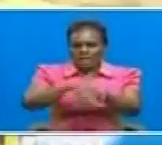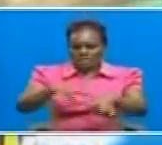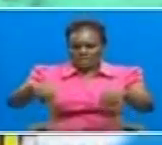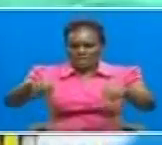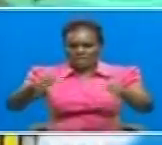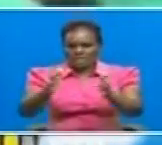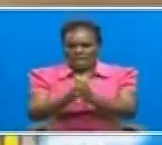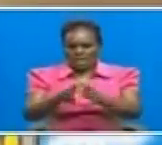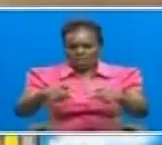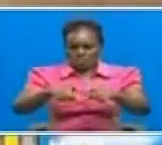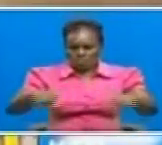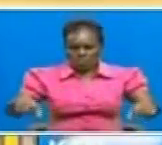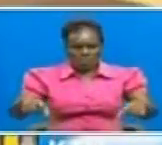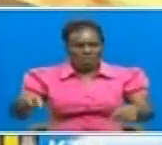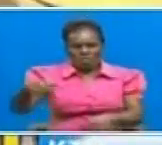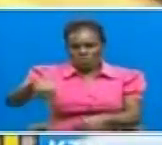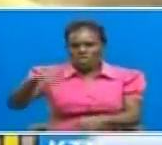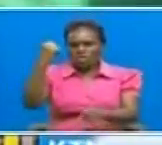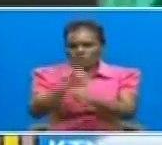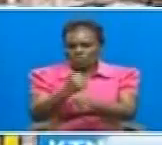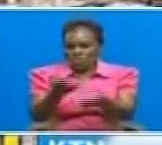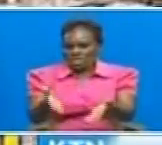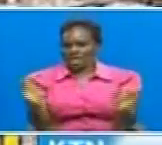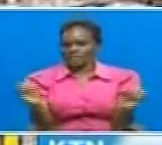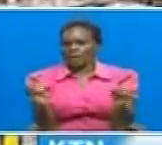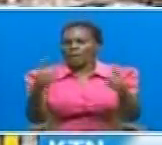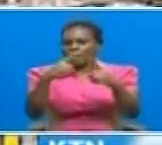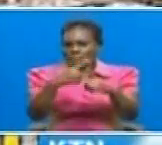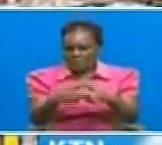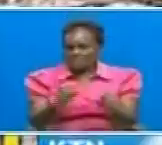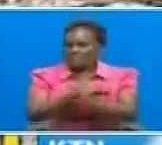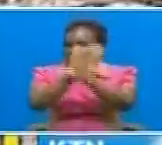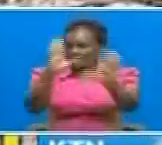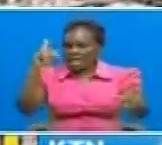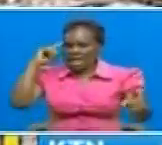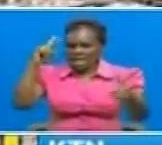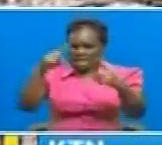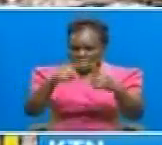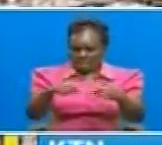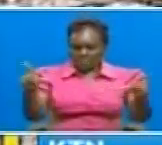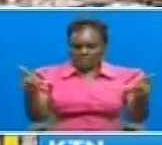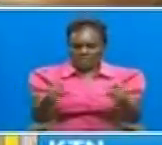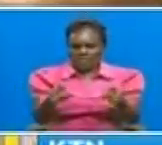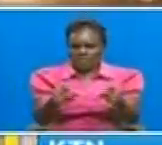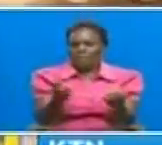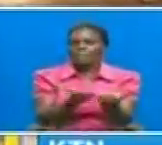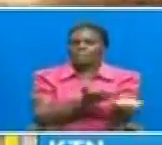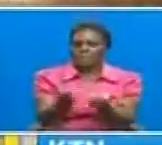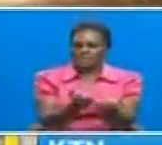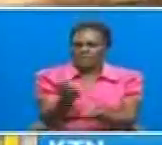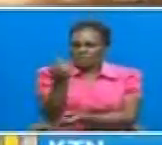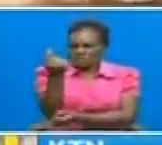and wood, something we don't do yet. But the war now clearly targets even licensed operators,